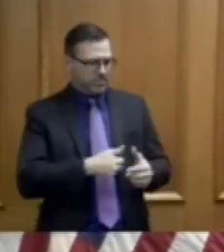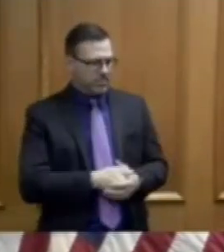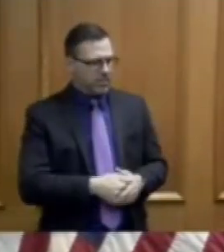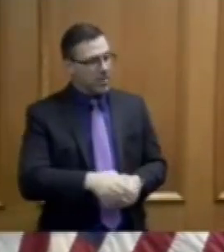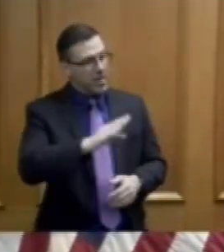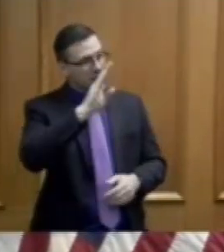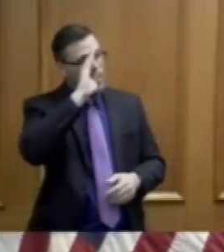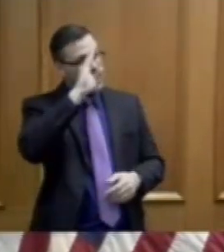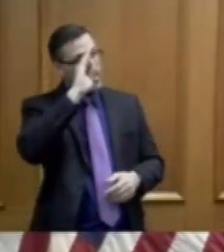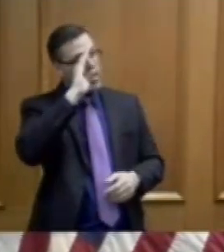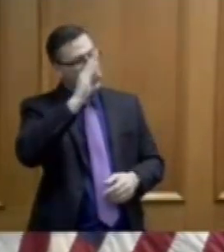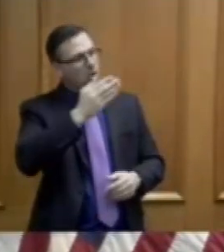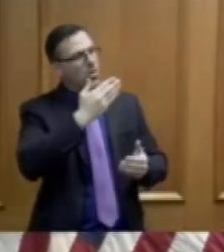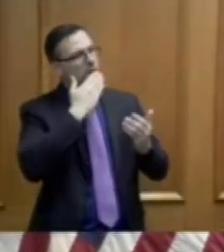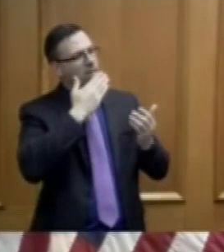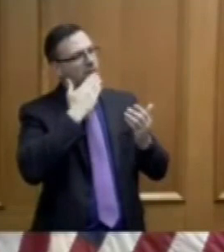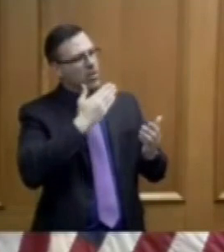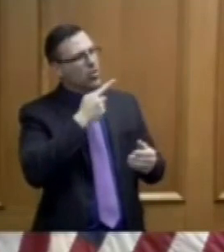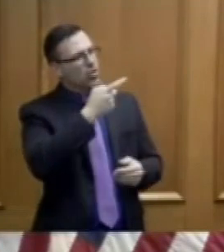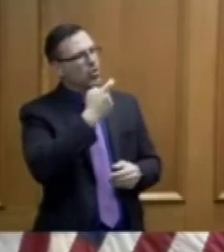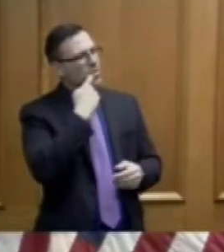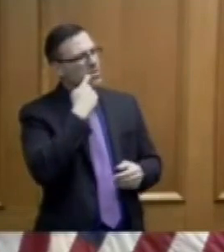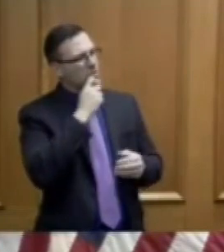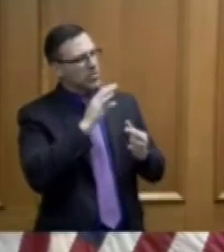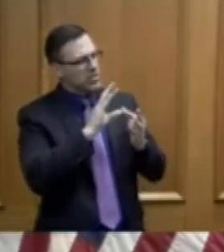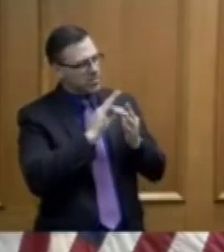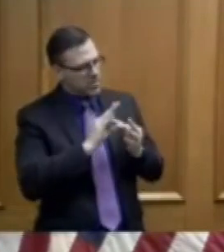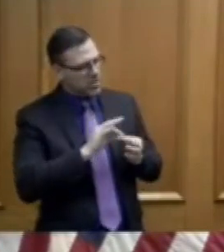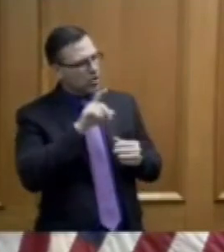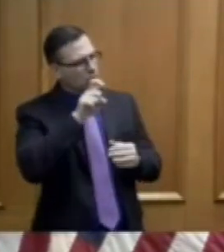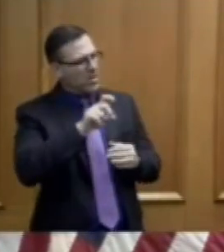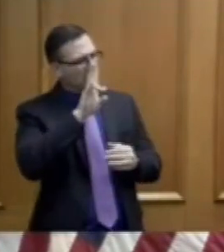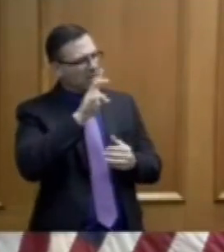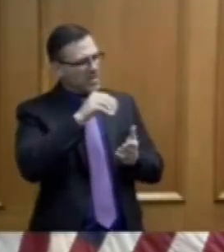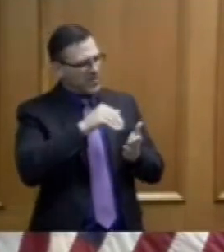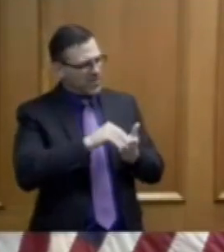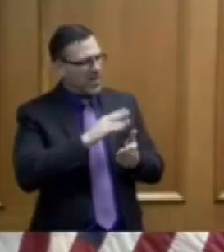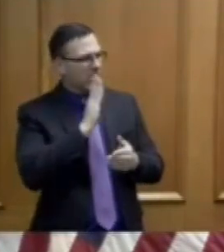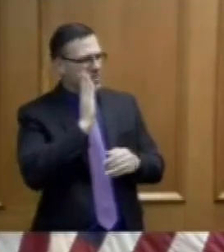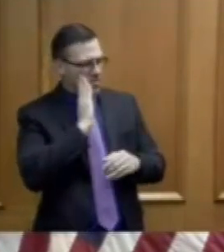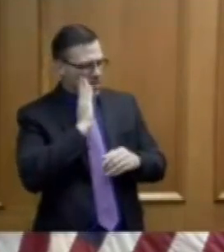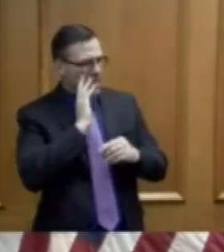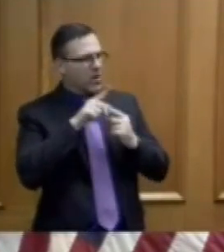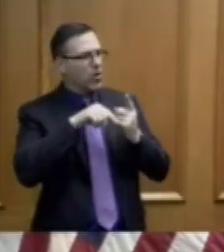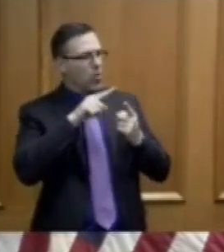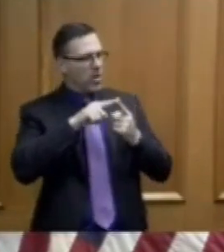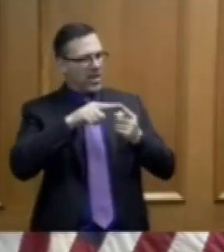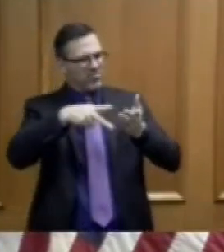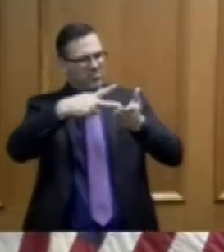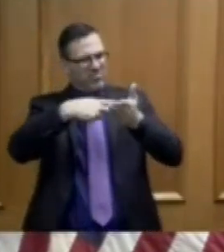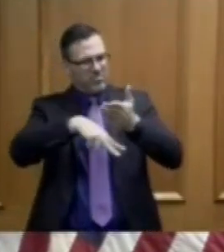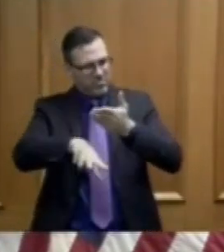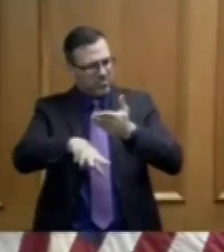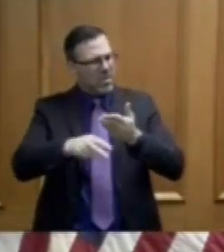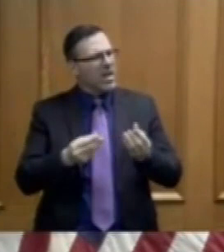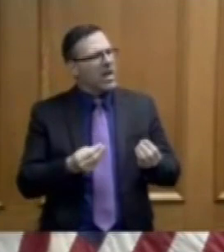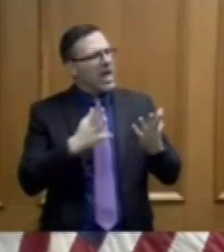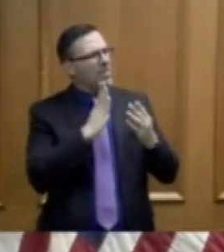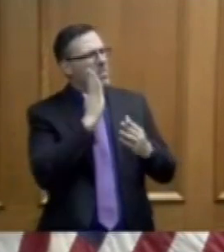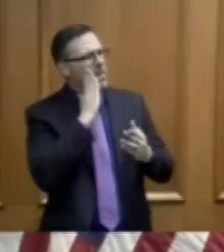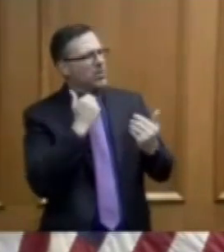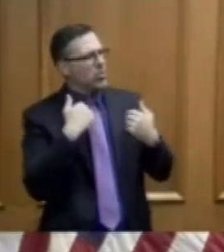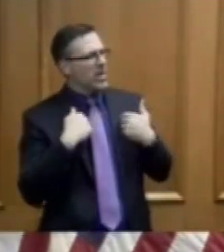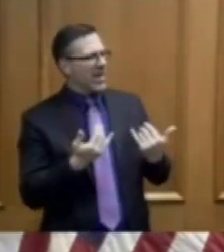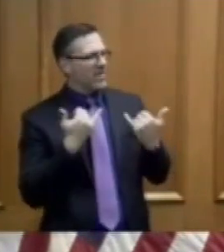Governor, thank you. You just said that you guys will need 7,000 beds about when that peak hits. How many beds do we have right now across